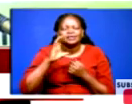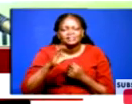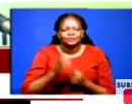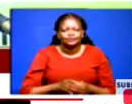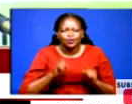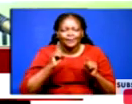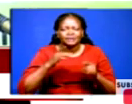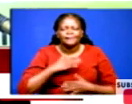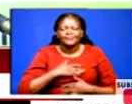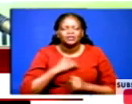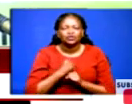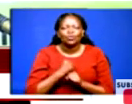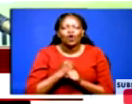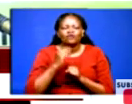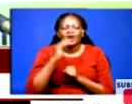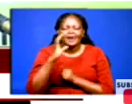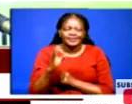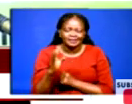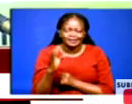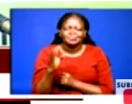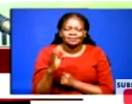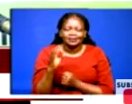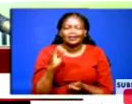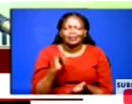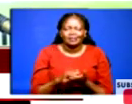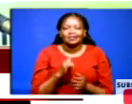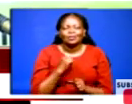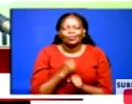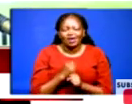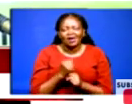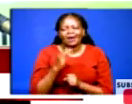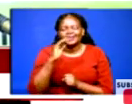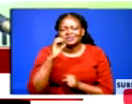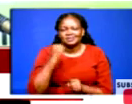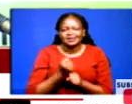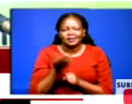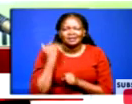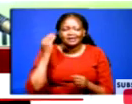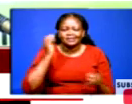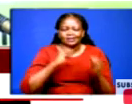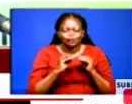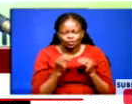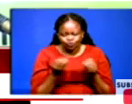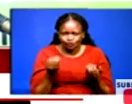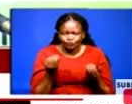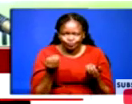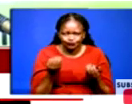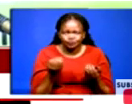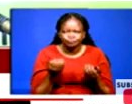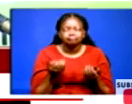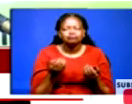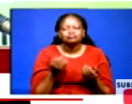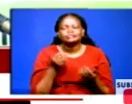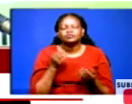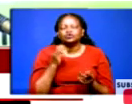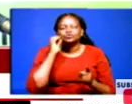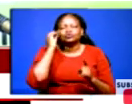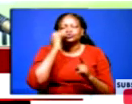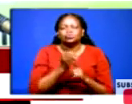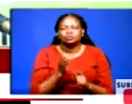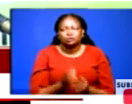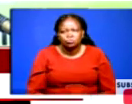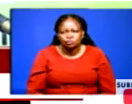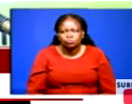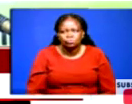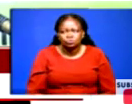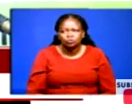the work that the IBC did in the last elections in conducting what will perhaps objectively go down in our